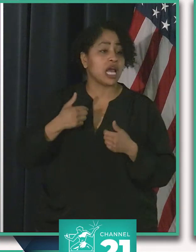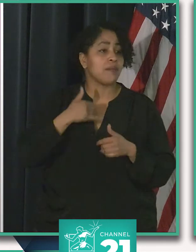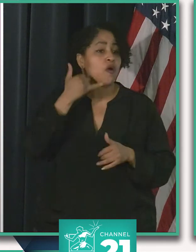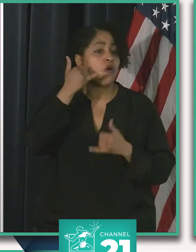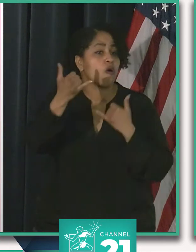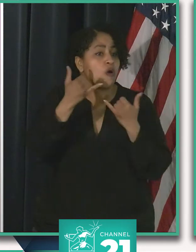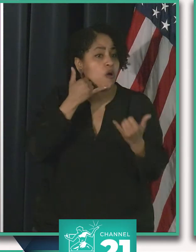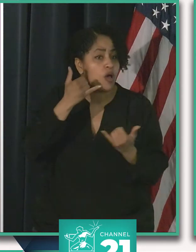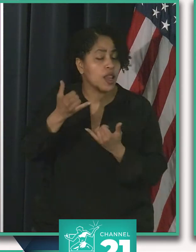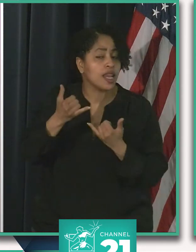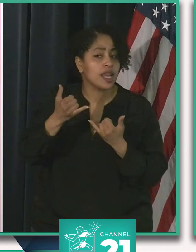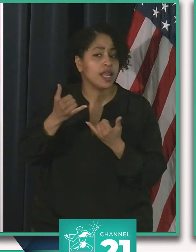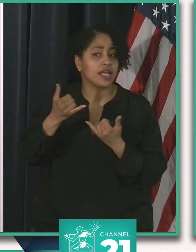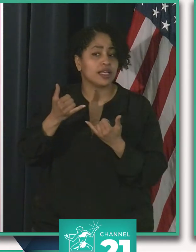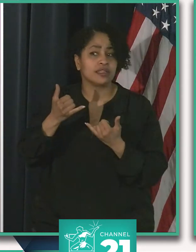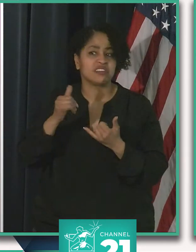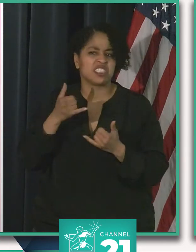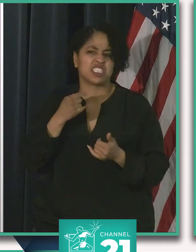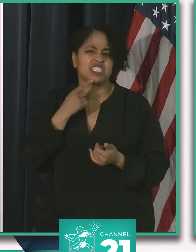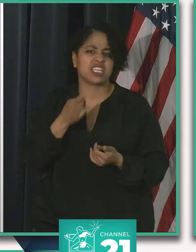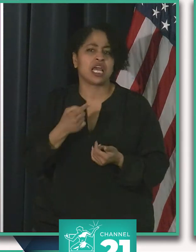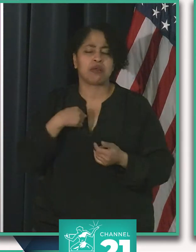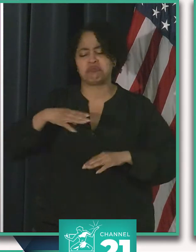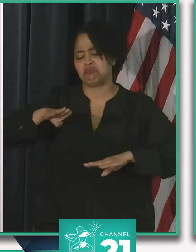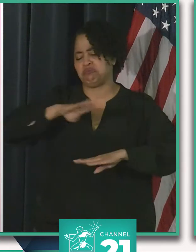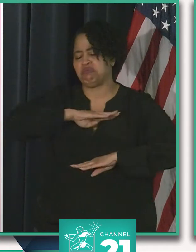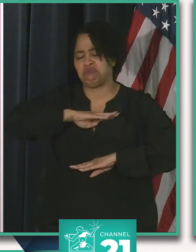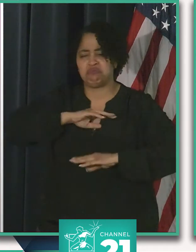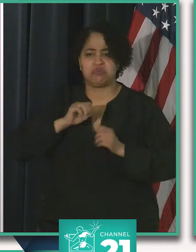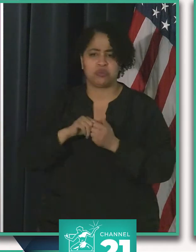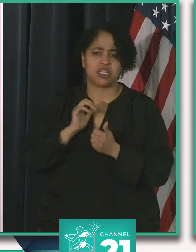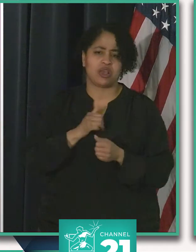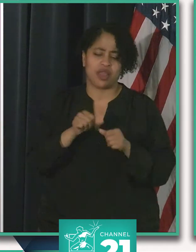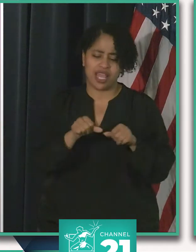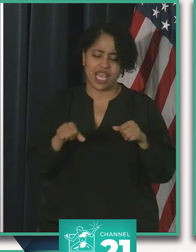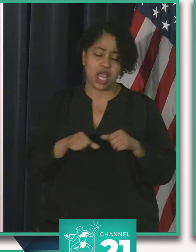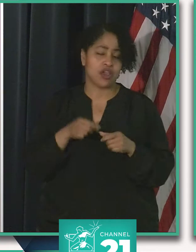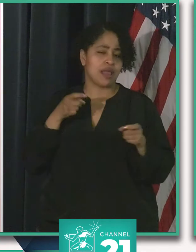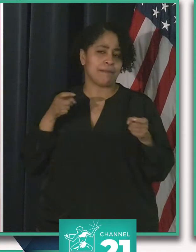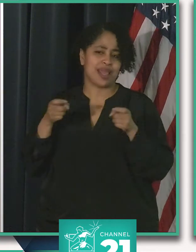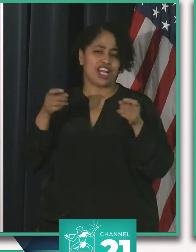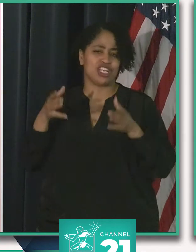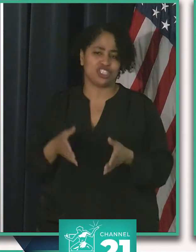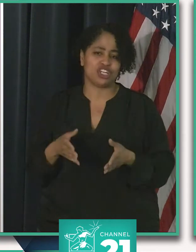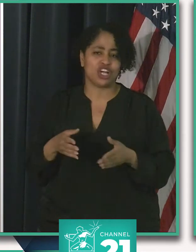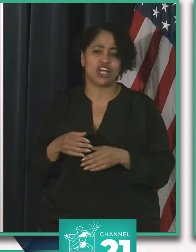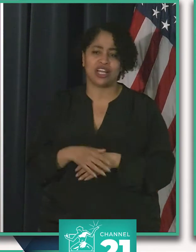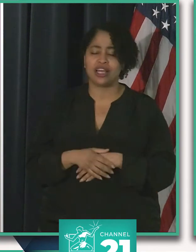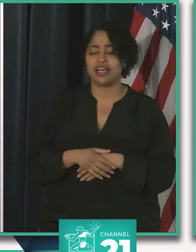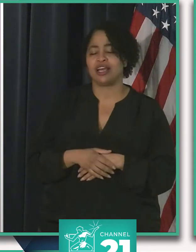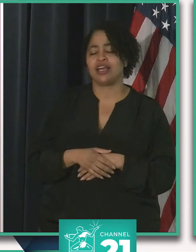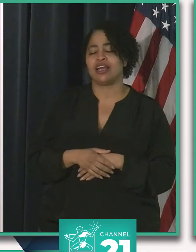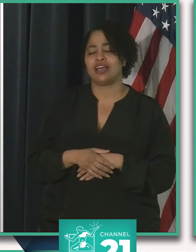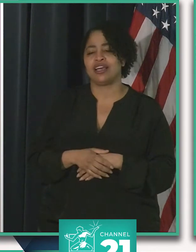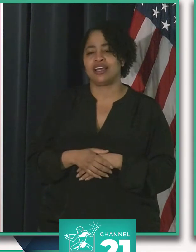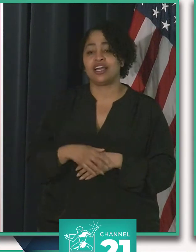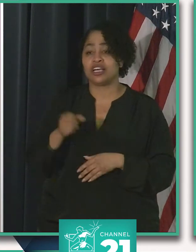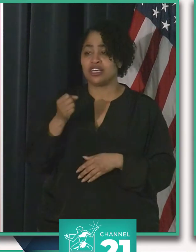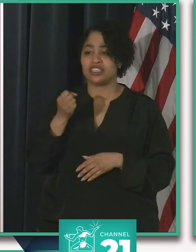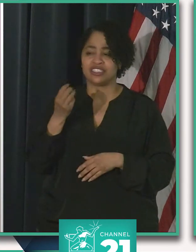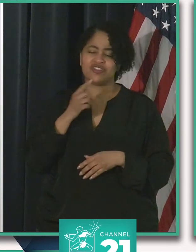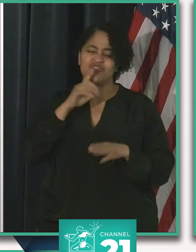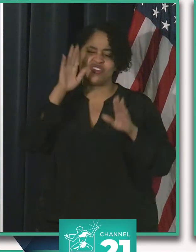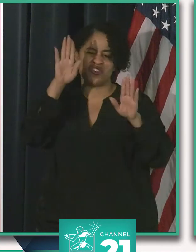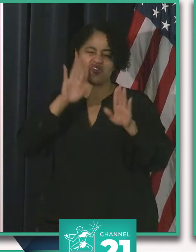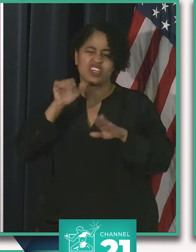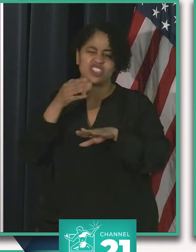calling just to say how satisfied I am with our district's manager, Eva Torres. Okay. She's done a great